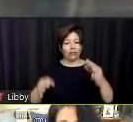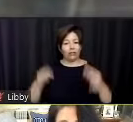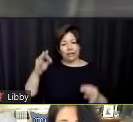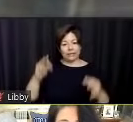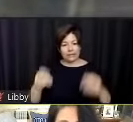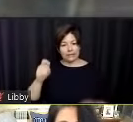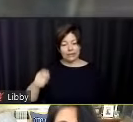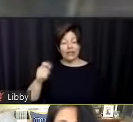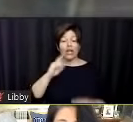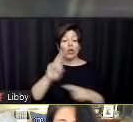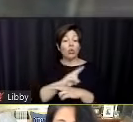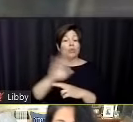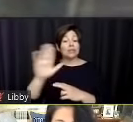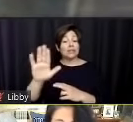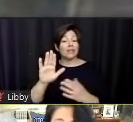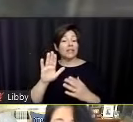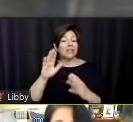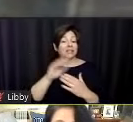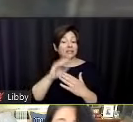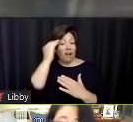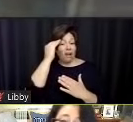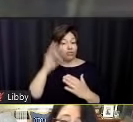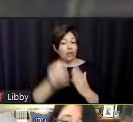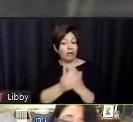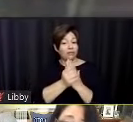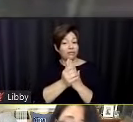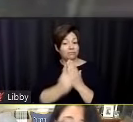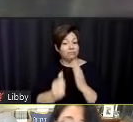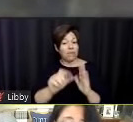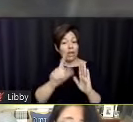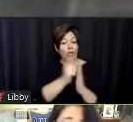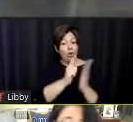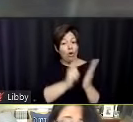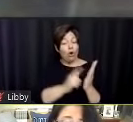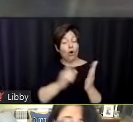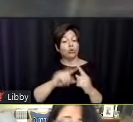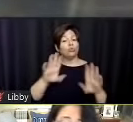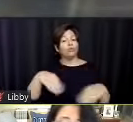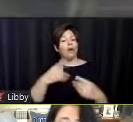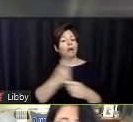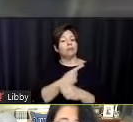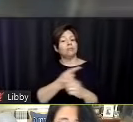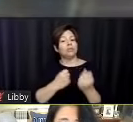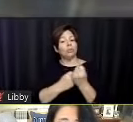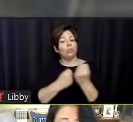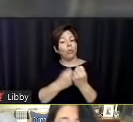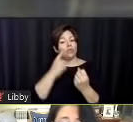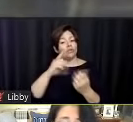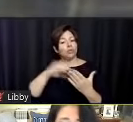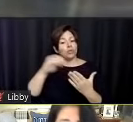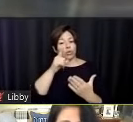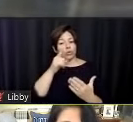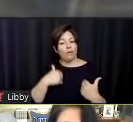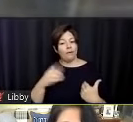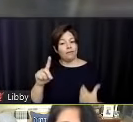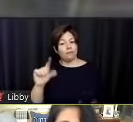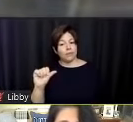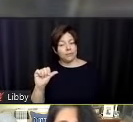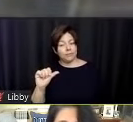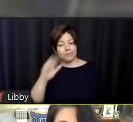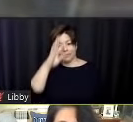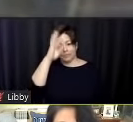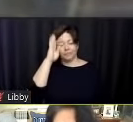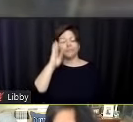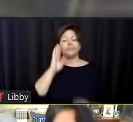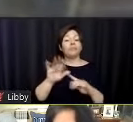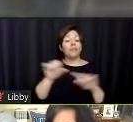of litigation relating to special education to assist school districts in providing appropriate supports for students with disabilities. His areas of research have